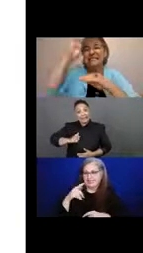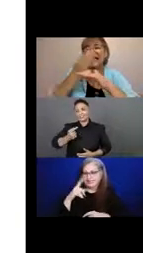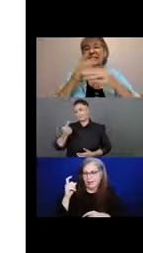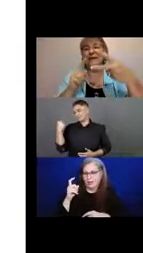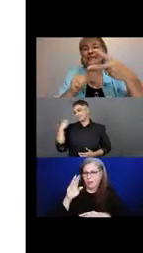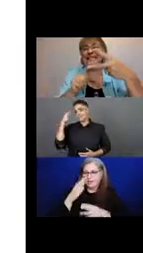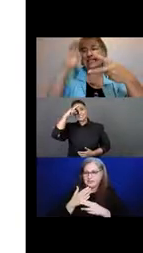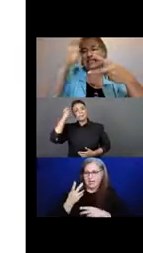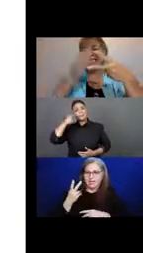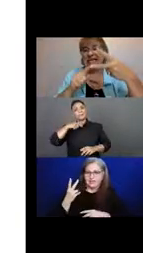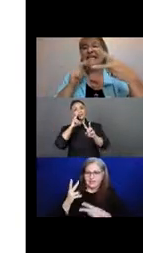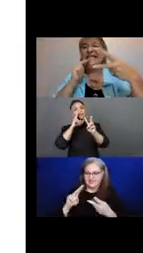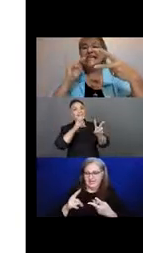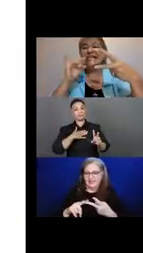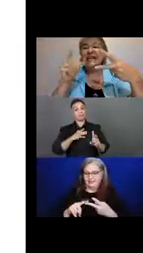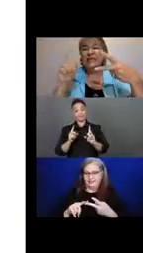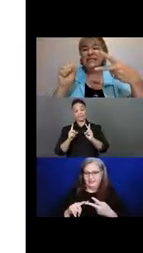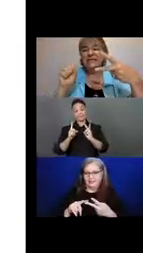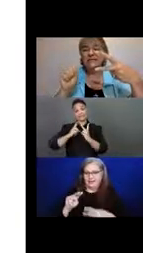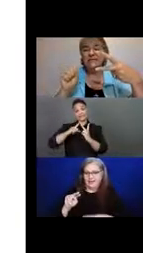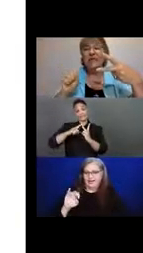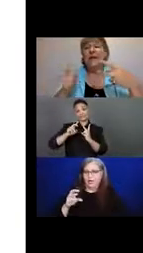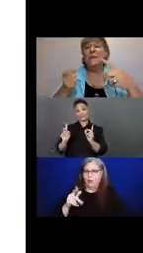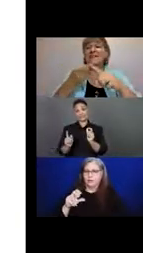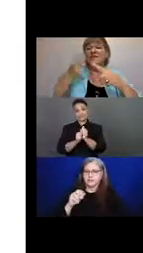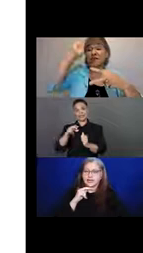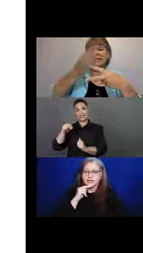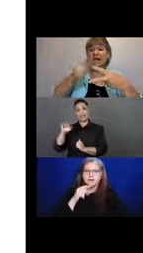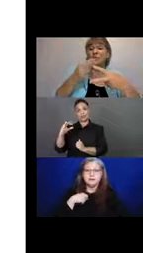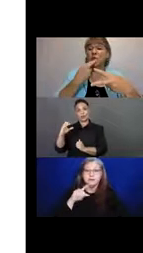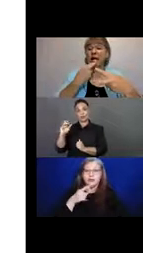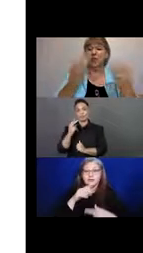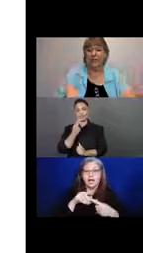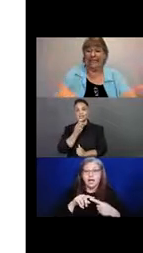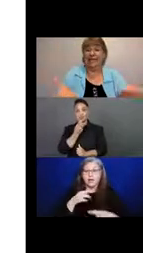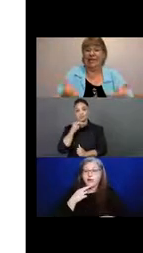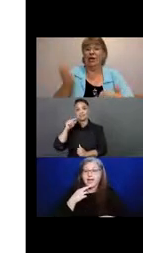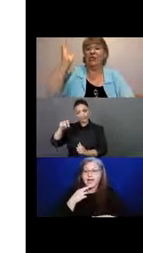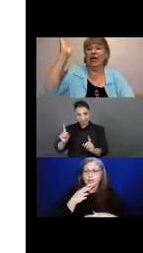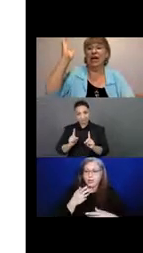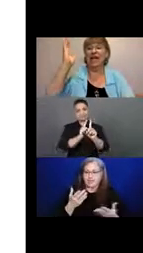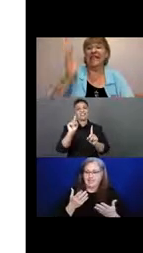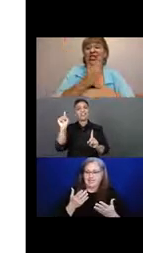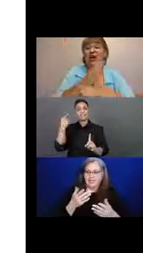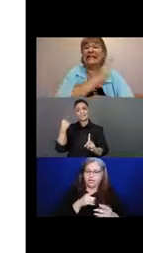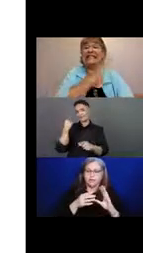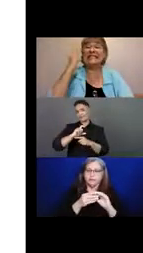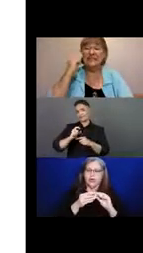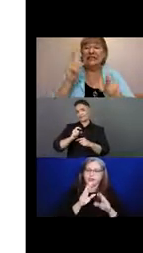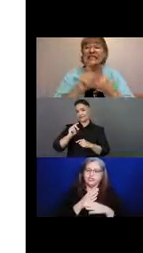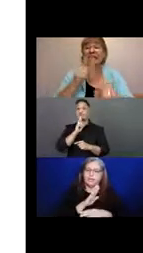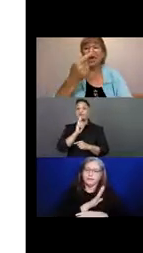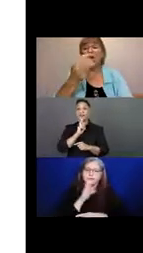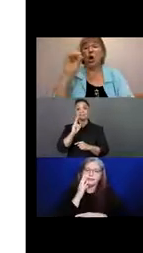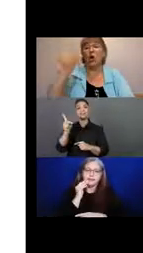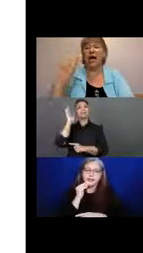my son, my second son, Nicholas. My first son, Ryan, was here talking and sharing his